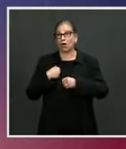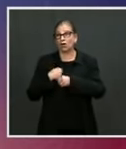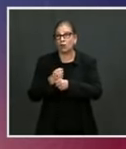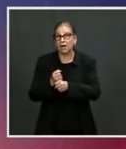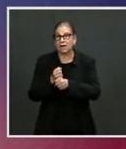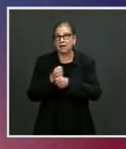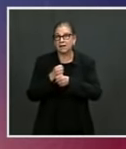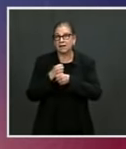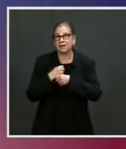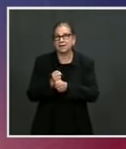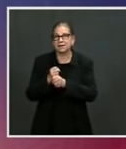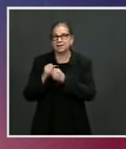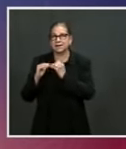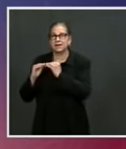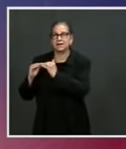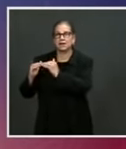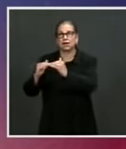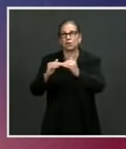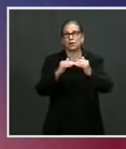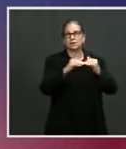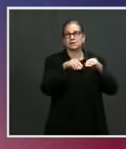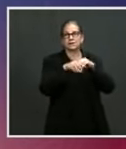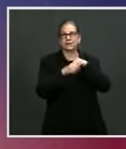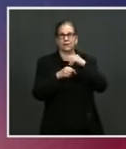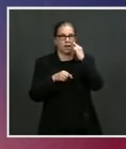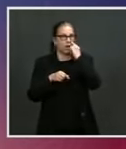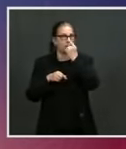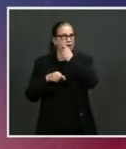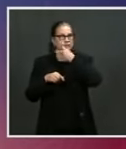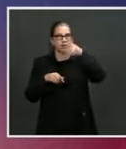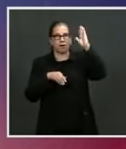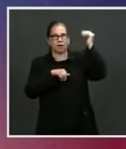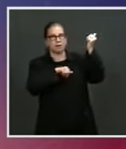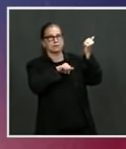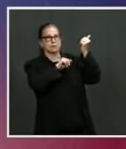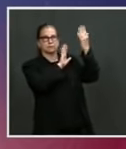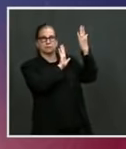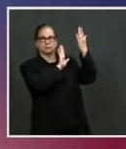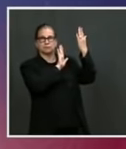we're all entitled to dignity, as my father would say, and respect,